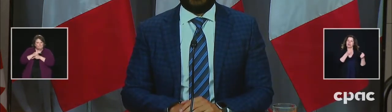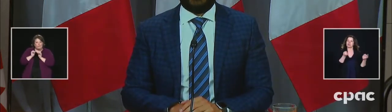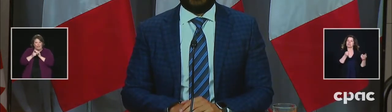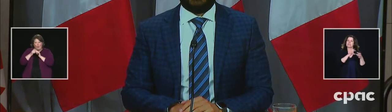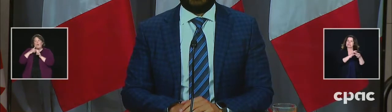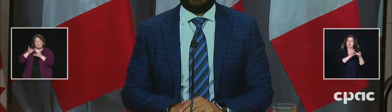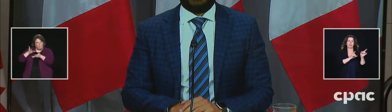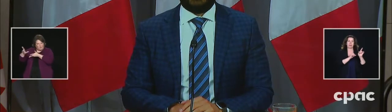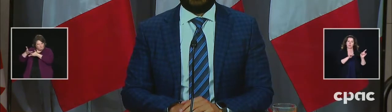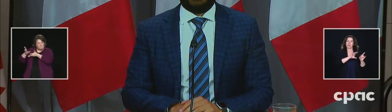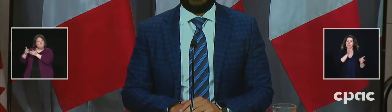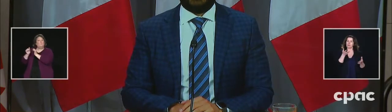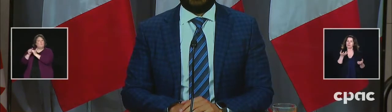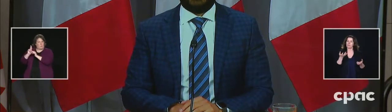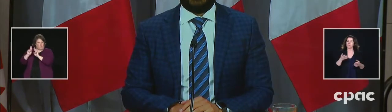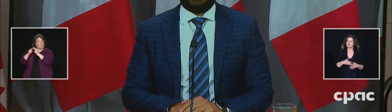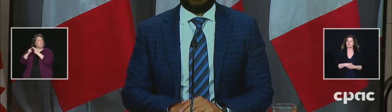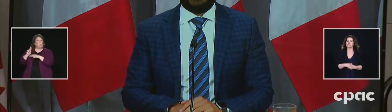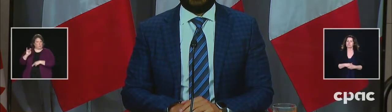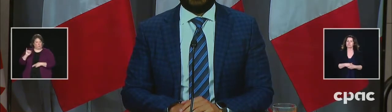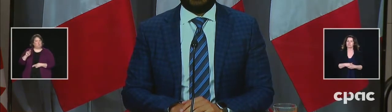Opérateur, prochaine question, s'il vous plaît.